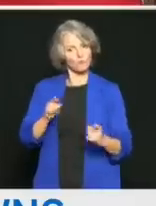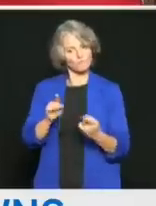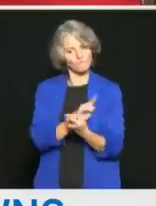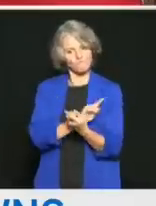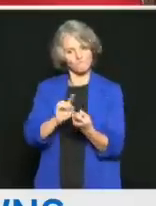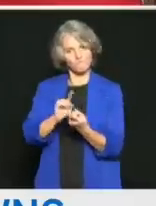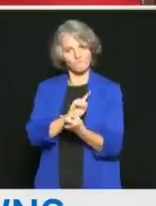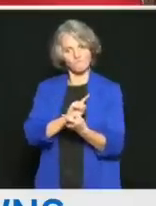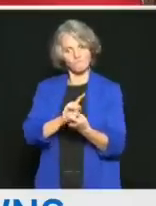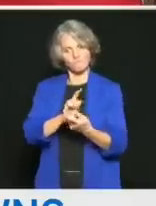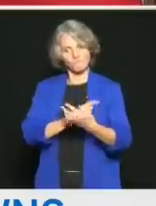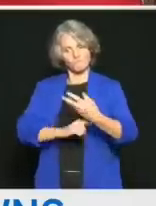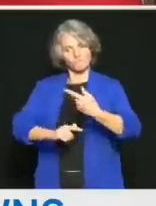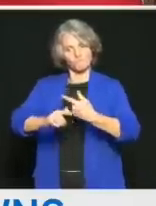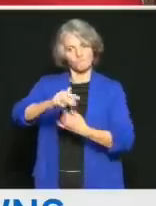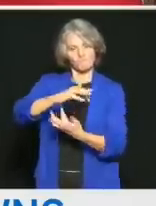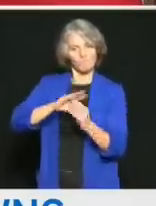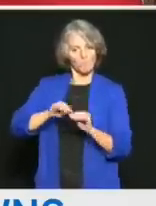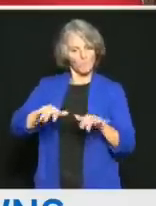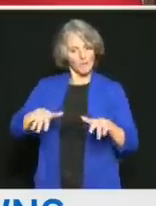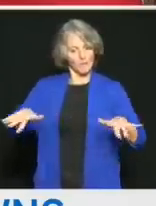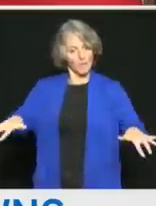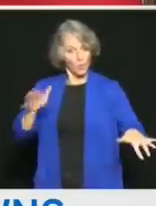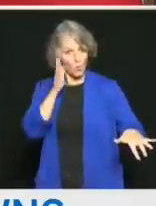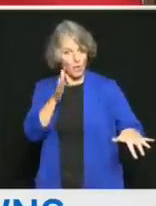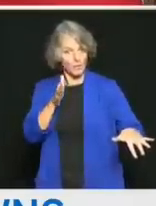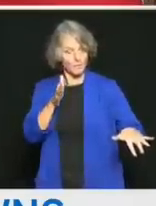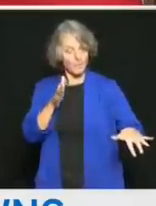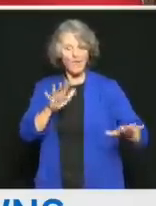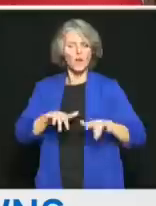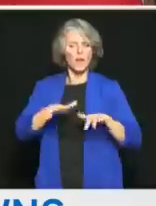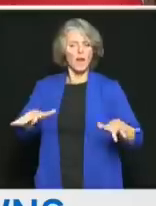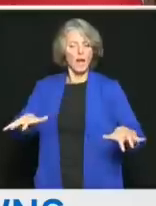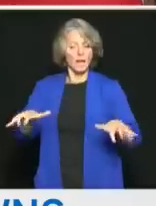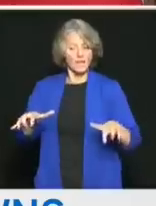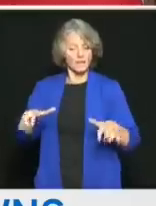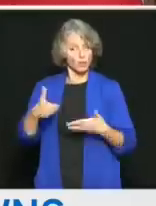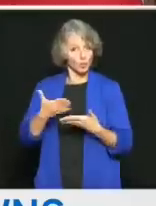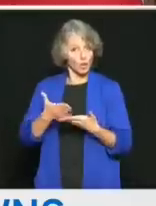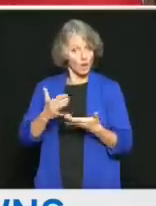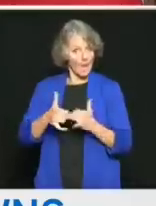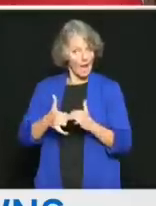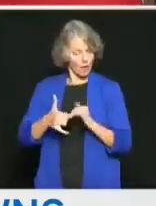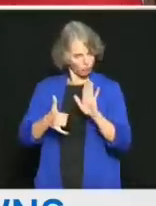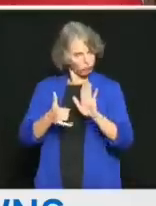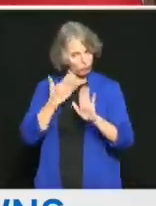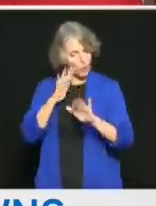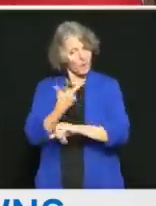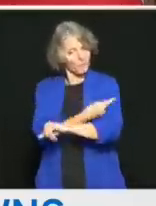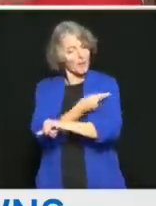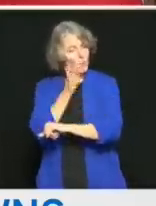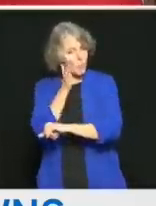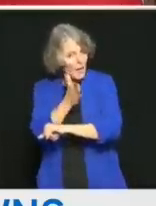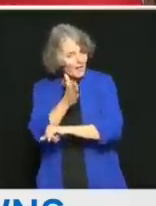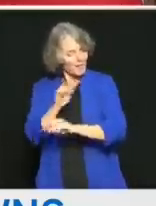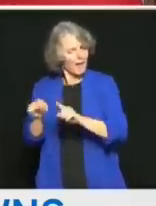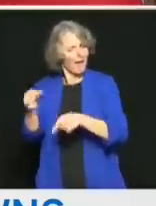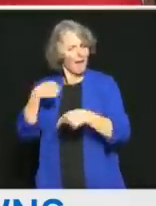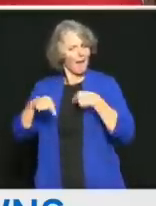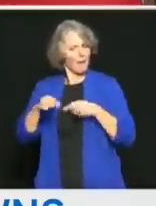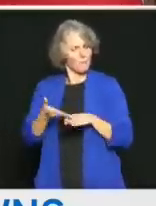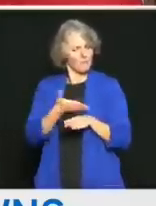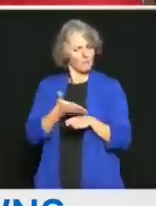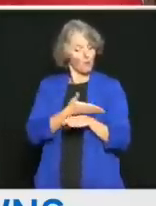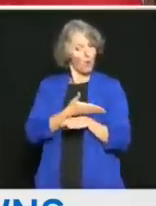so the way to stop the virus while we wait for the vaccines is to limit